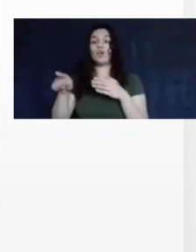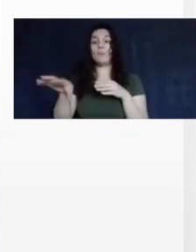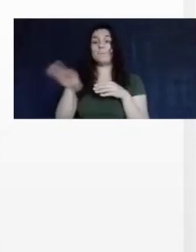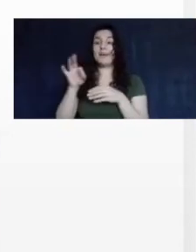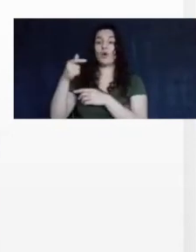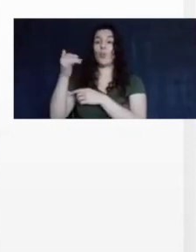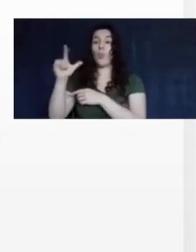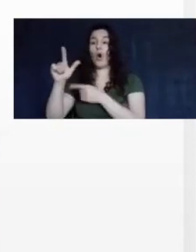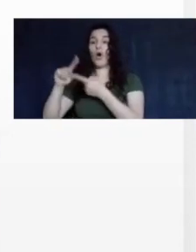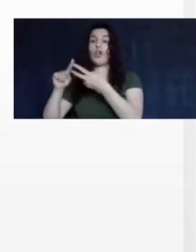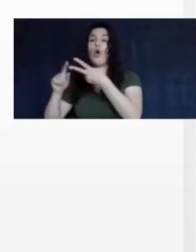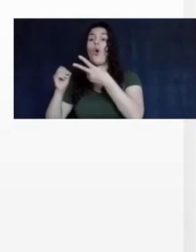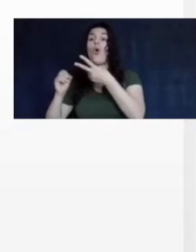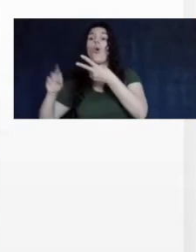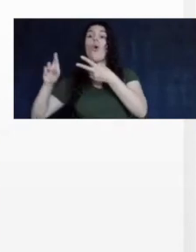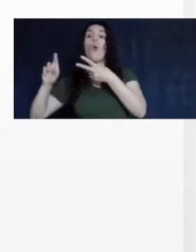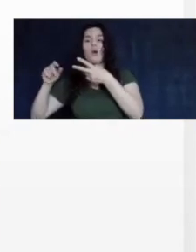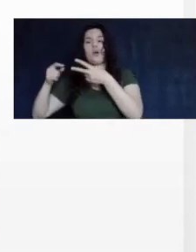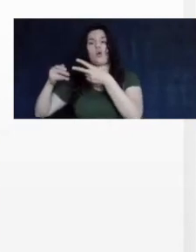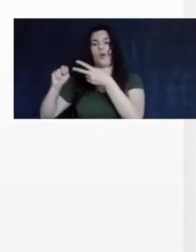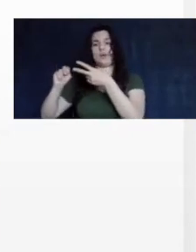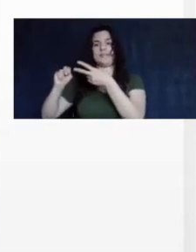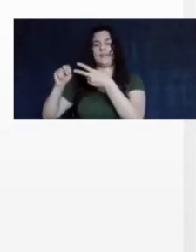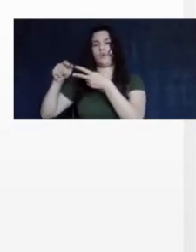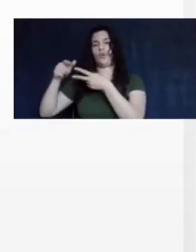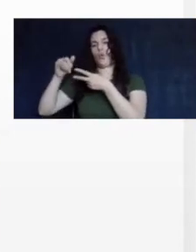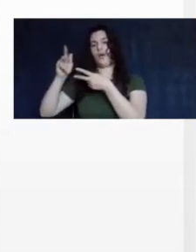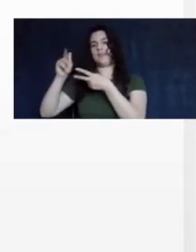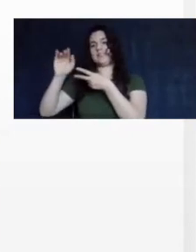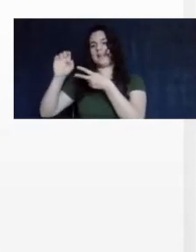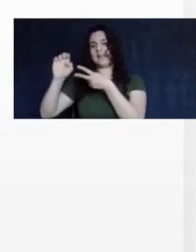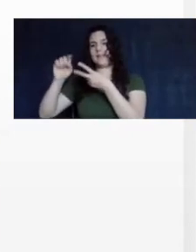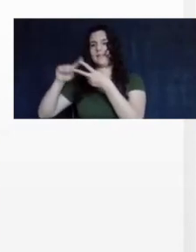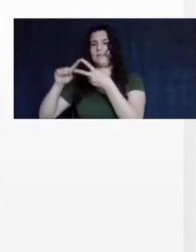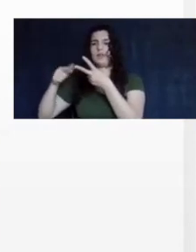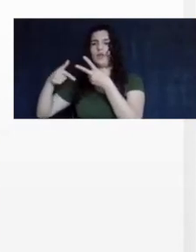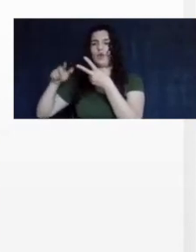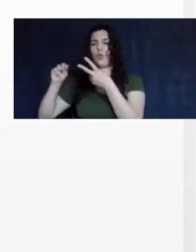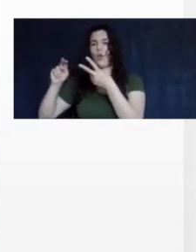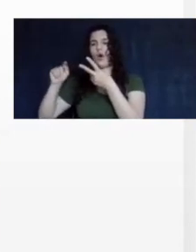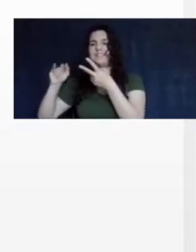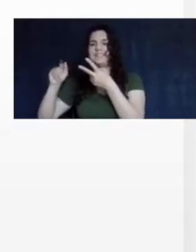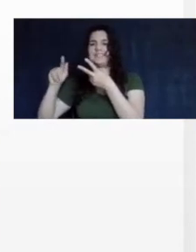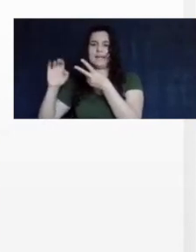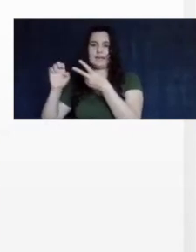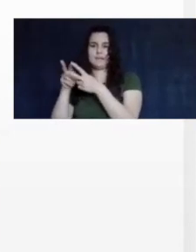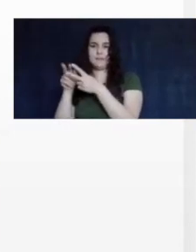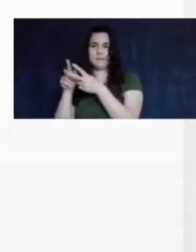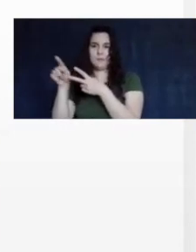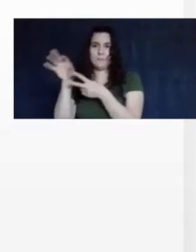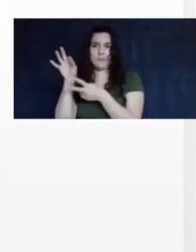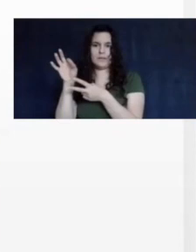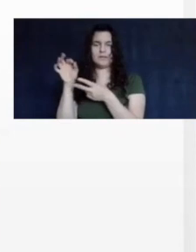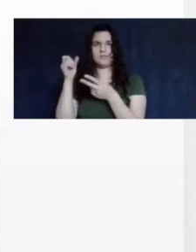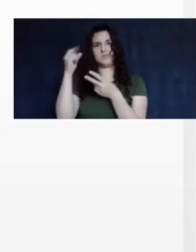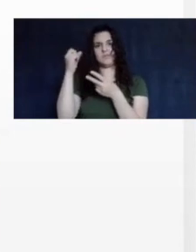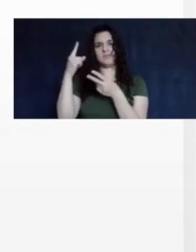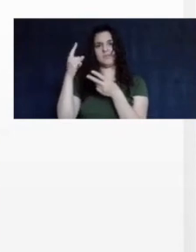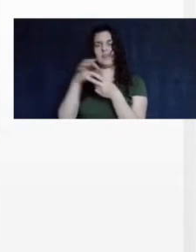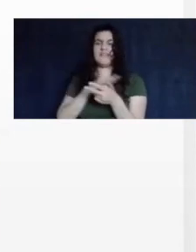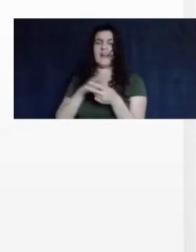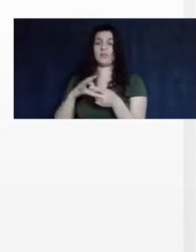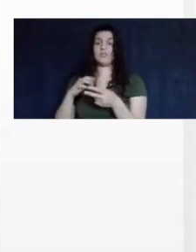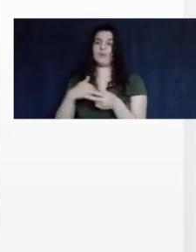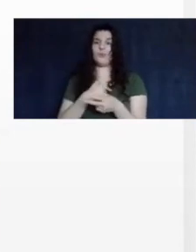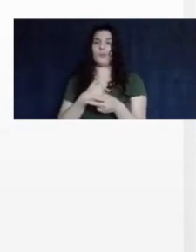and that's really important as well. And we as faculty pride ourselves in really the correct word is counseling at that